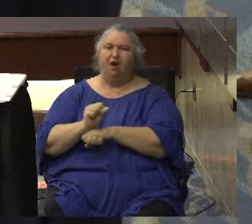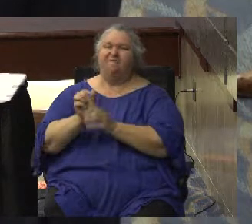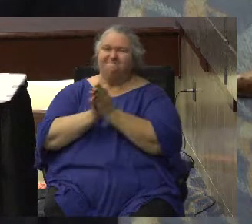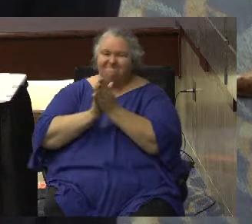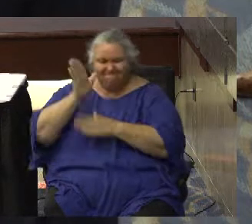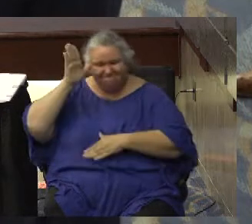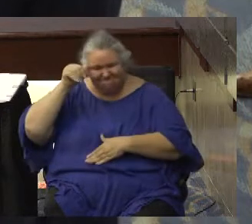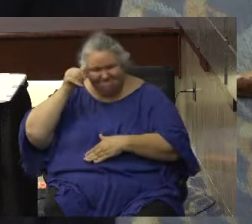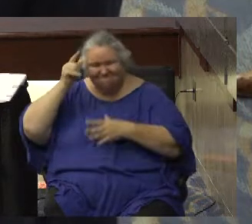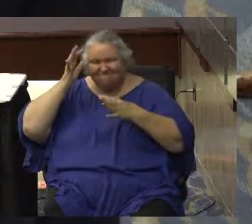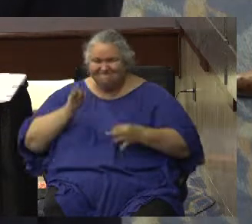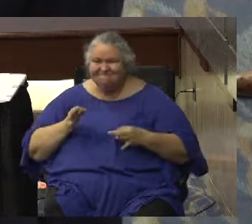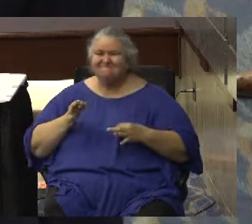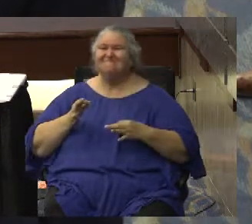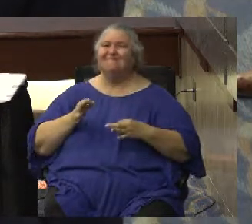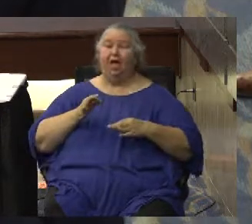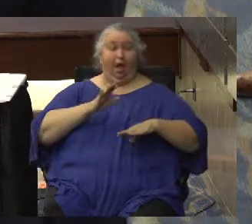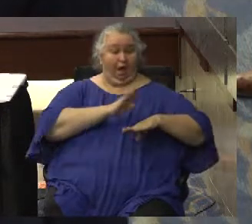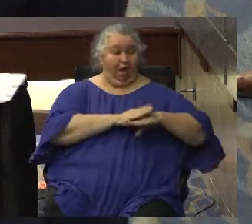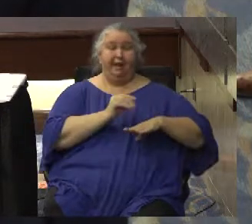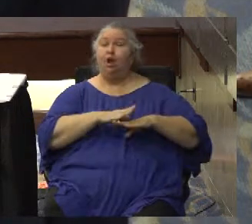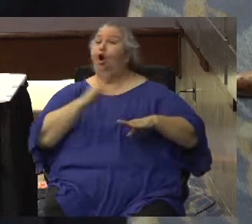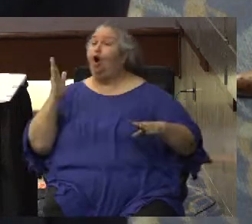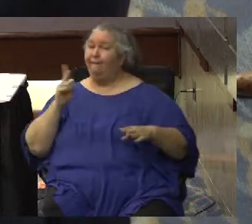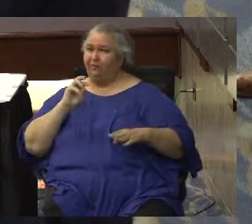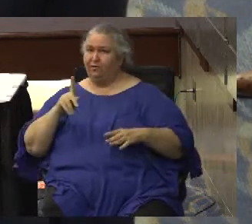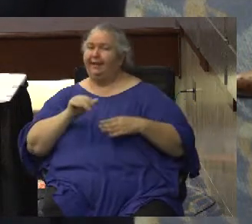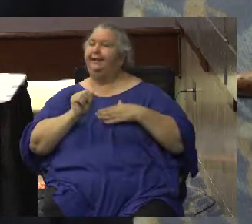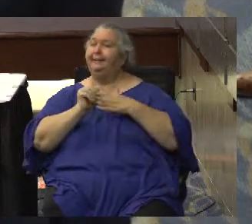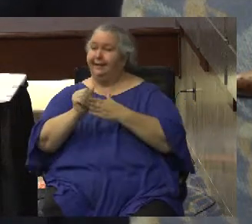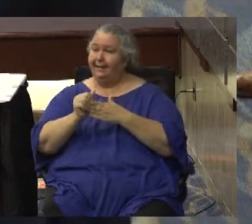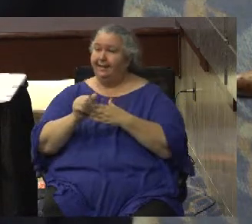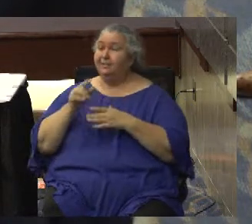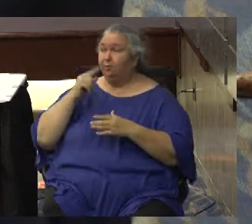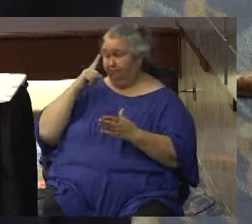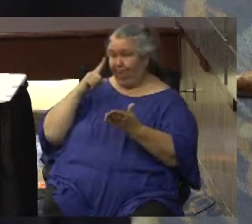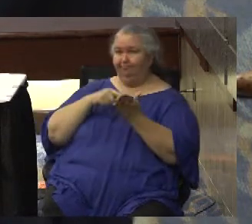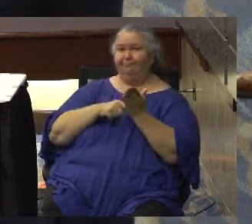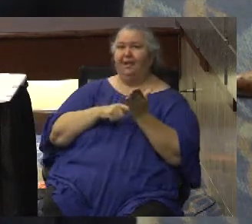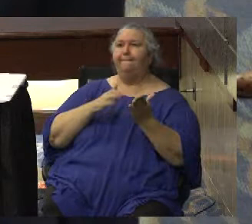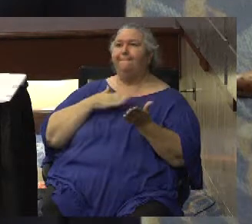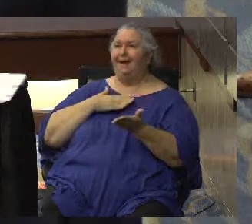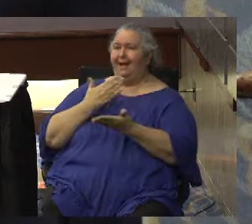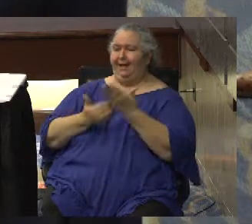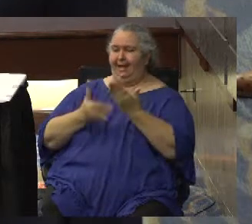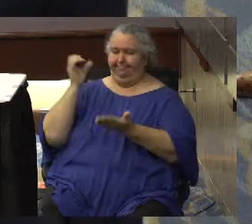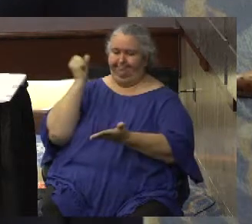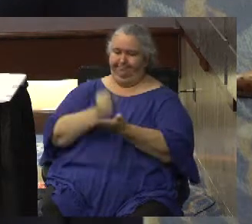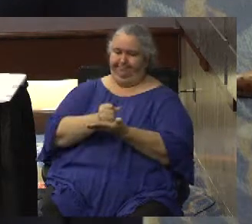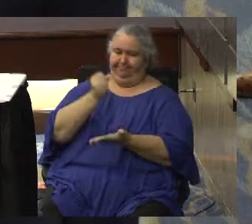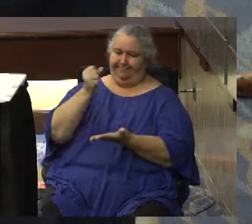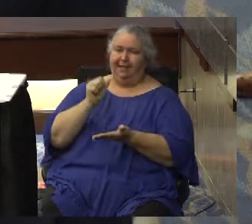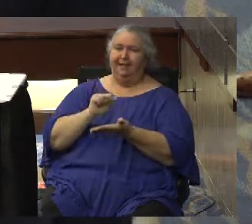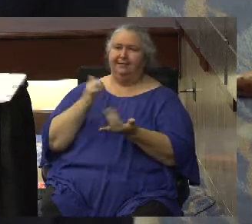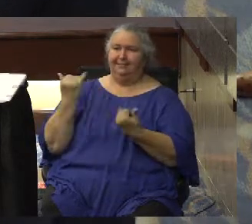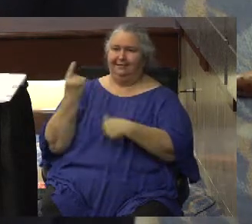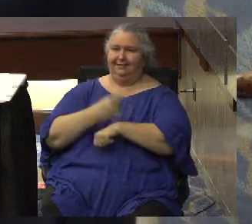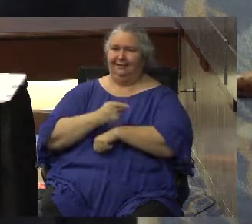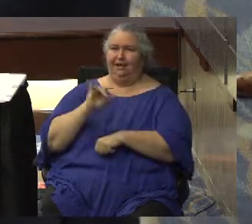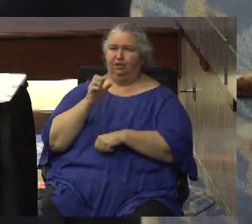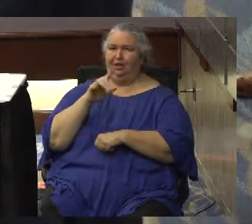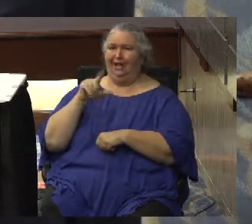determination, both on and off the track, can lead. In testimony whereof, witness my hand and the seal of the city of Waco this 20th day of